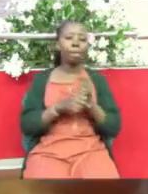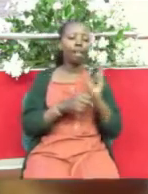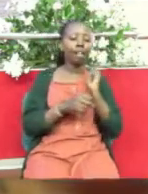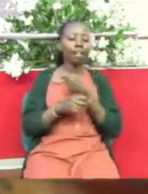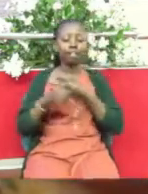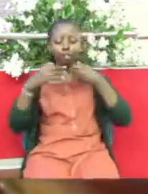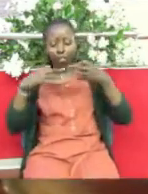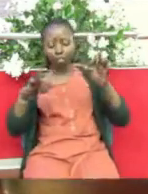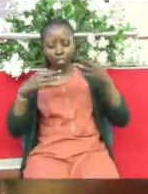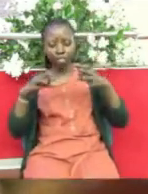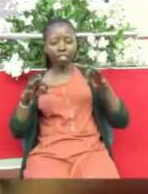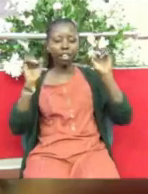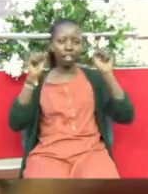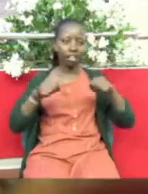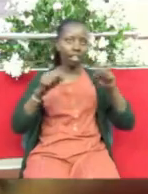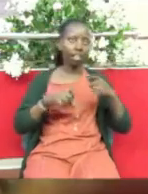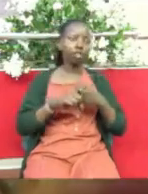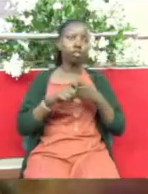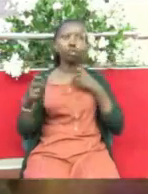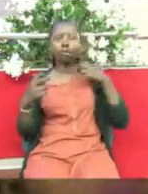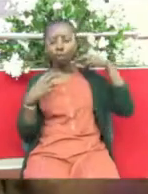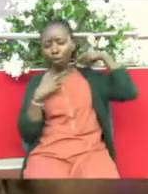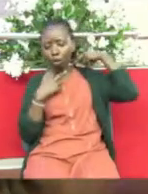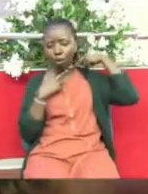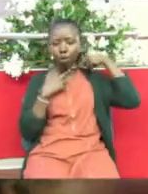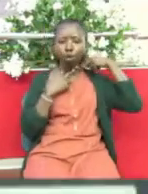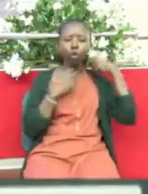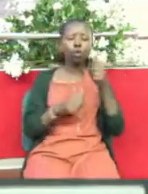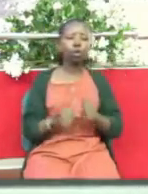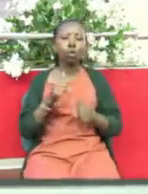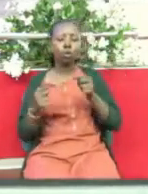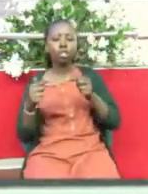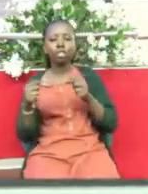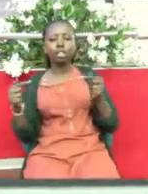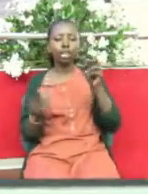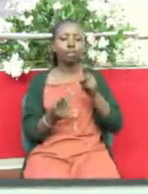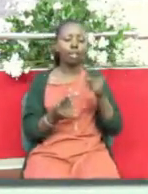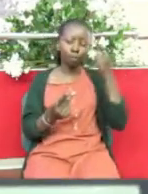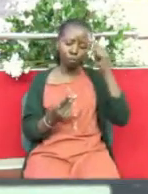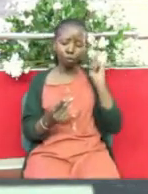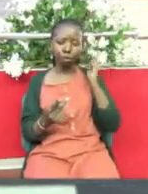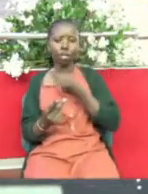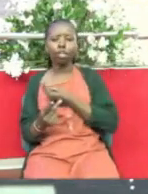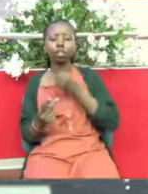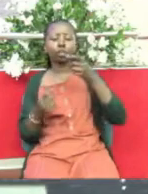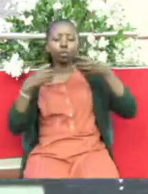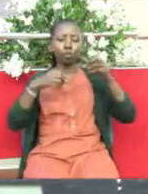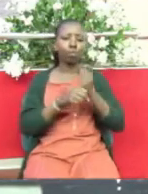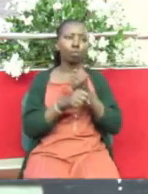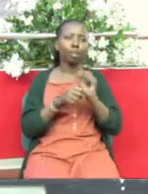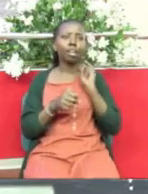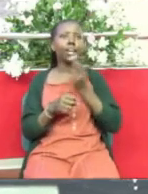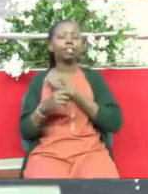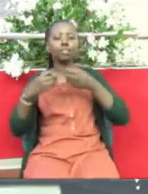someone, oh yes, from the bondage that the enemy has kept them for a long time. You are releasing somebody